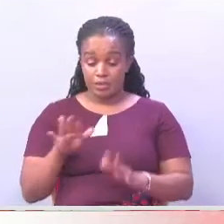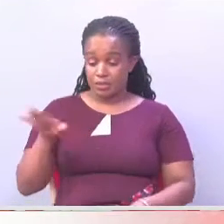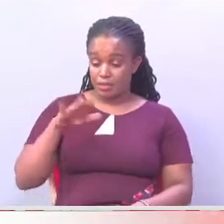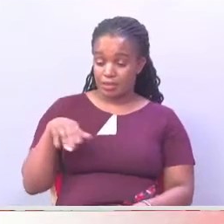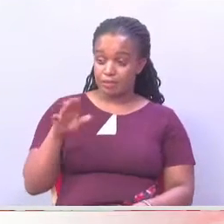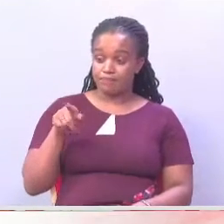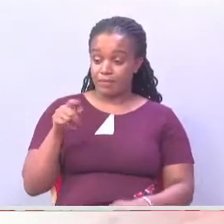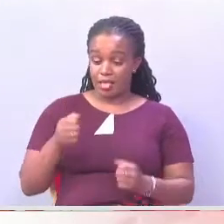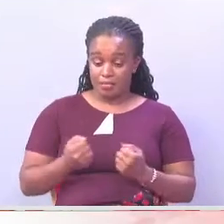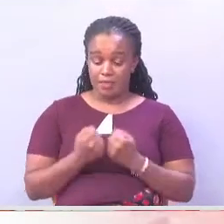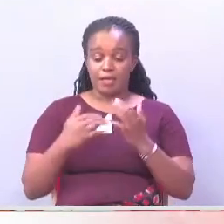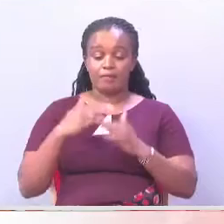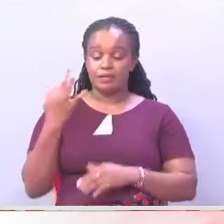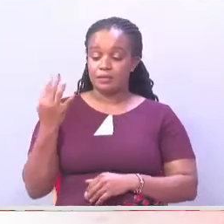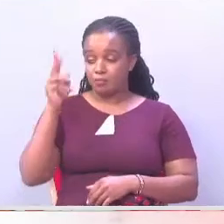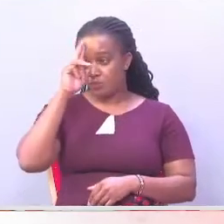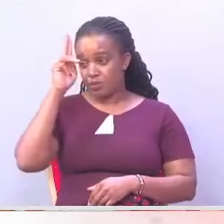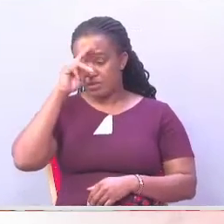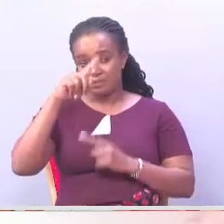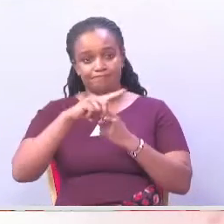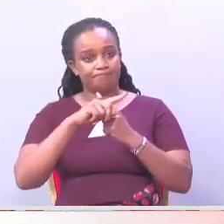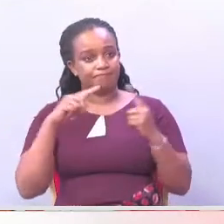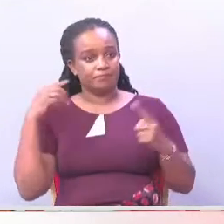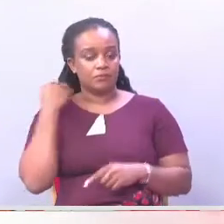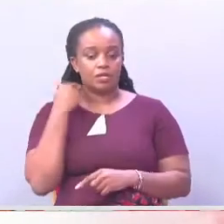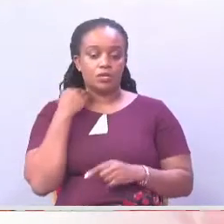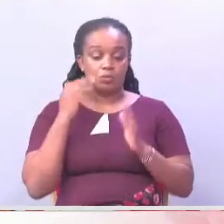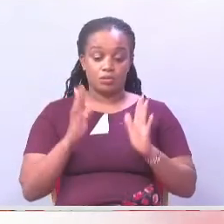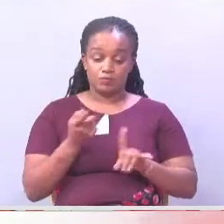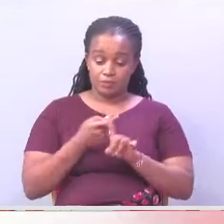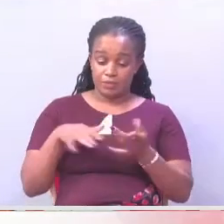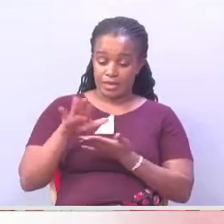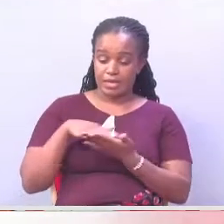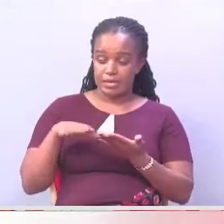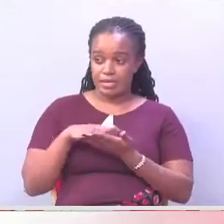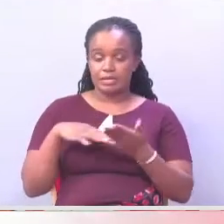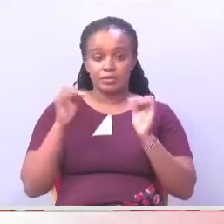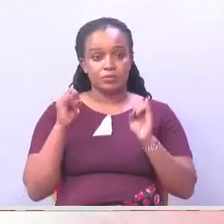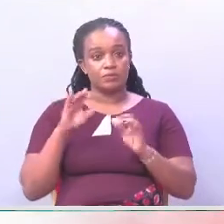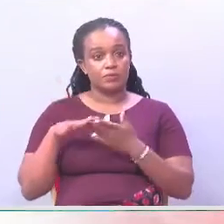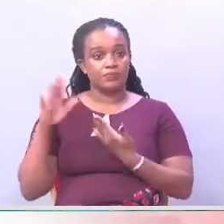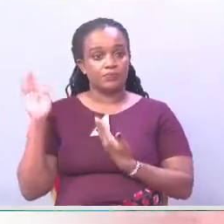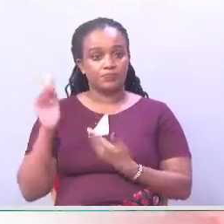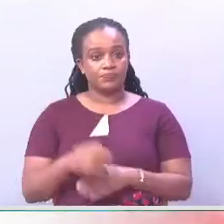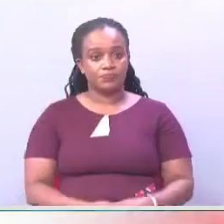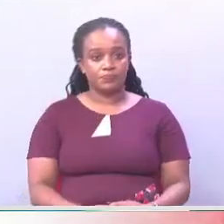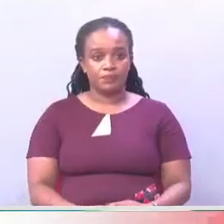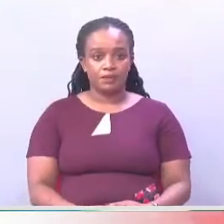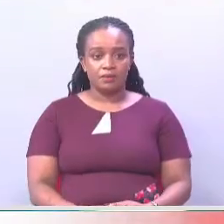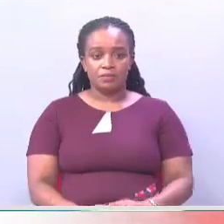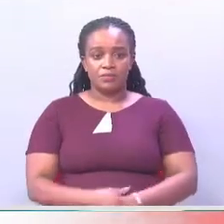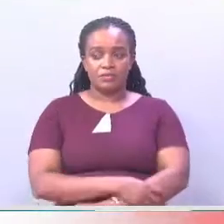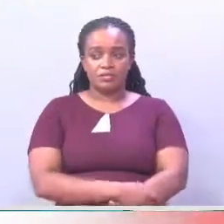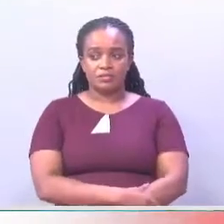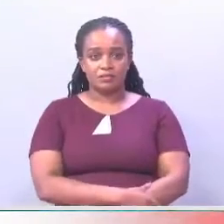three police officers were killed by bandits in the area. Willie Dennis Njiru with the details. Two